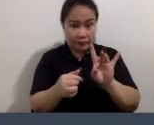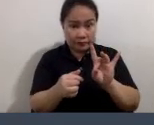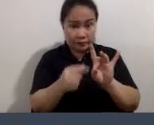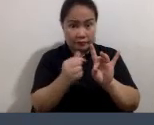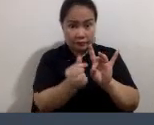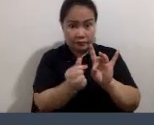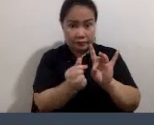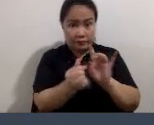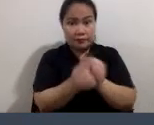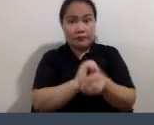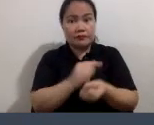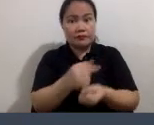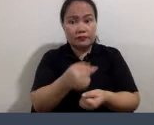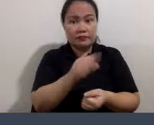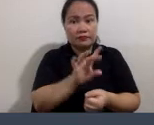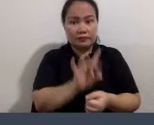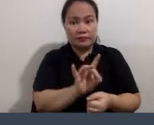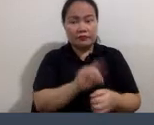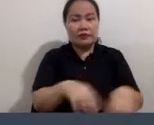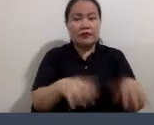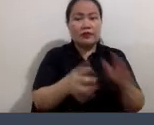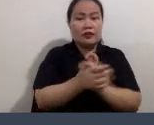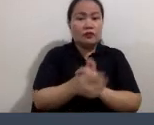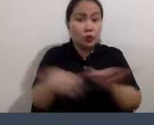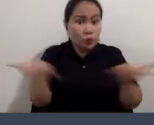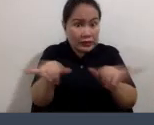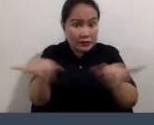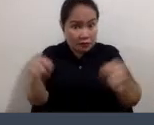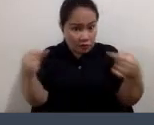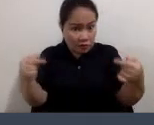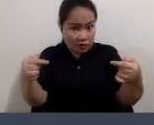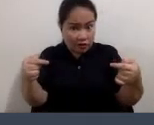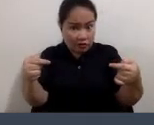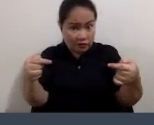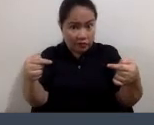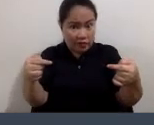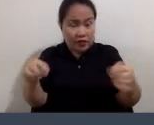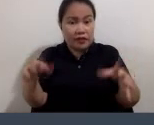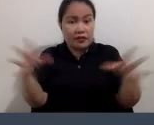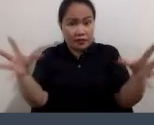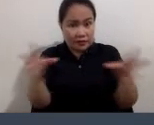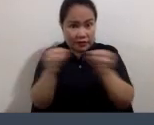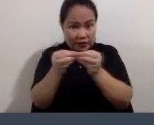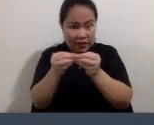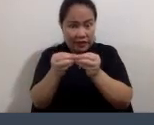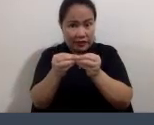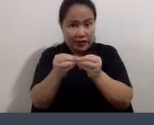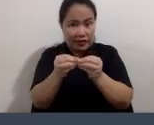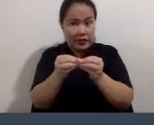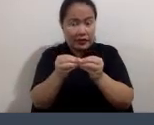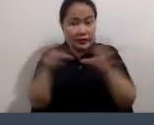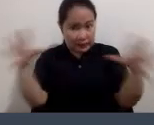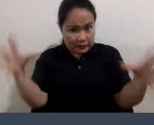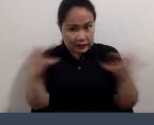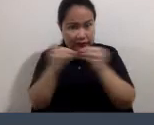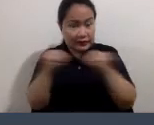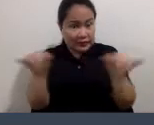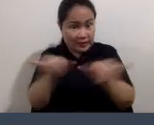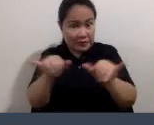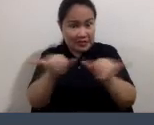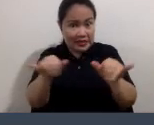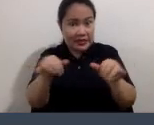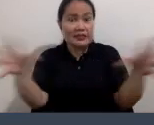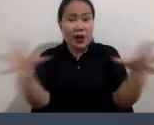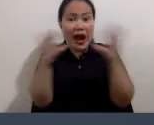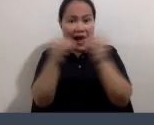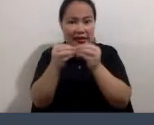Positive, magiging negative. So, negative 14 plus negative 8. So, that is same sign sila. So, same